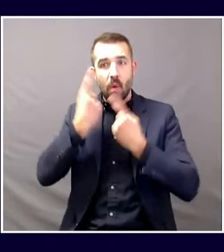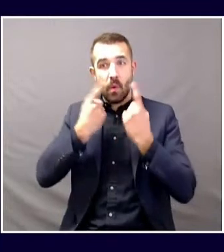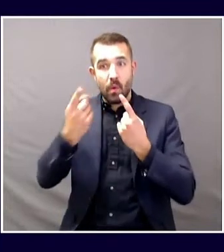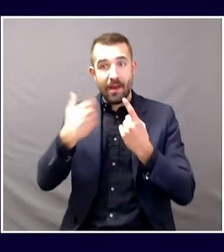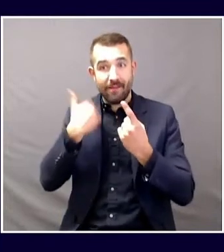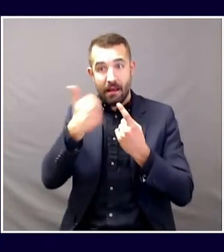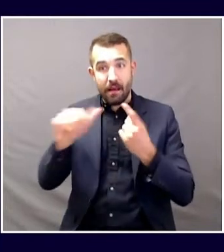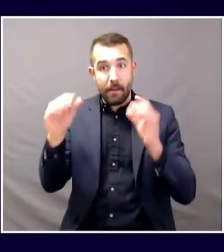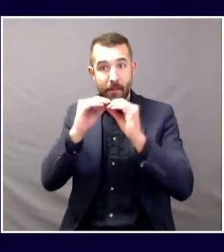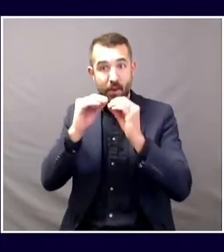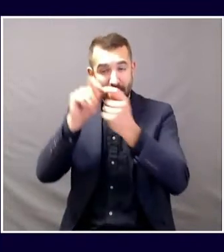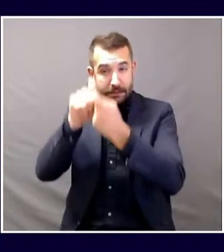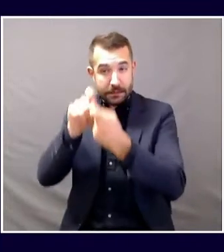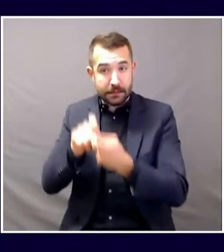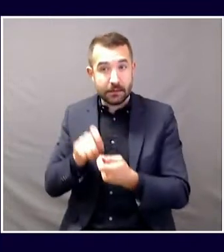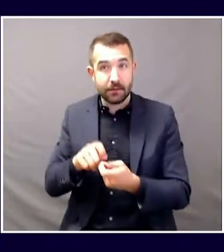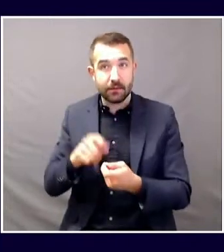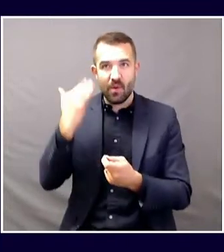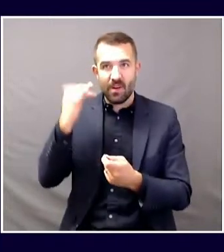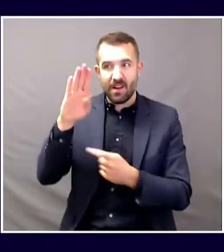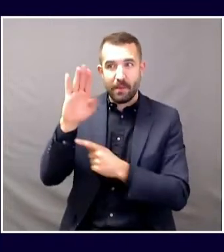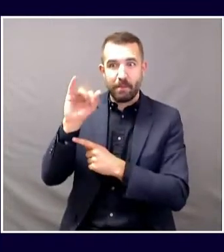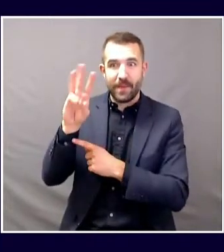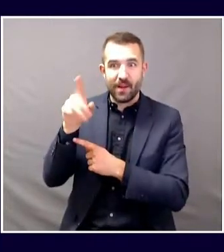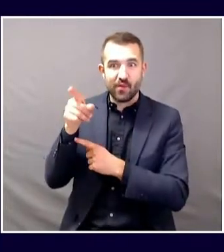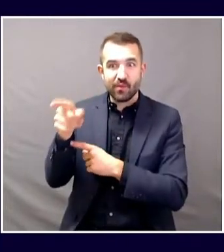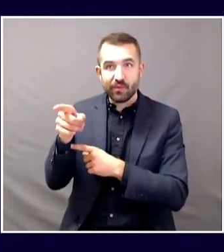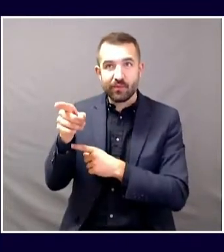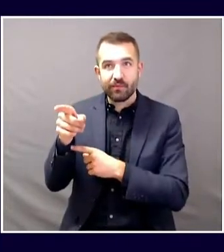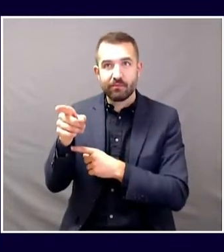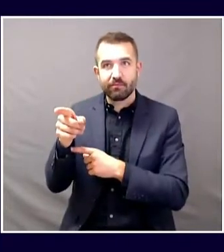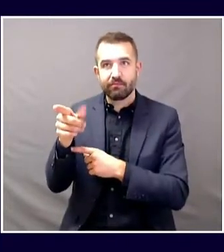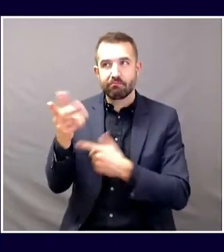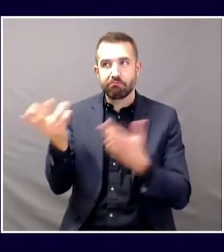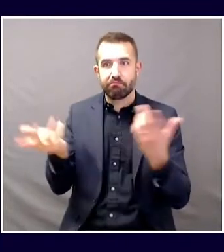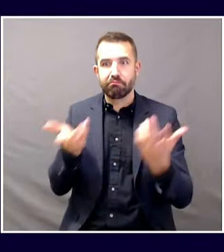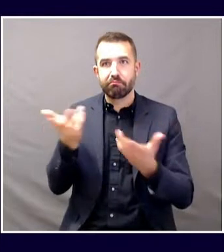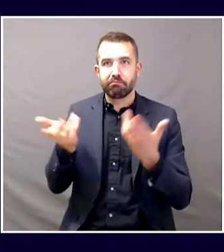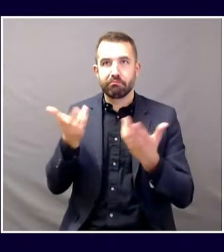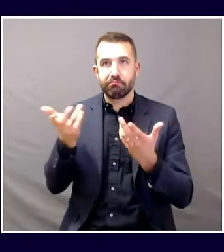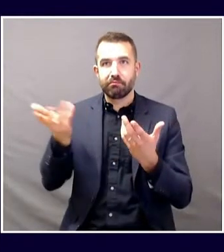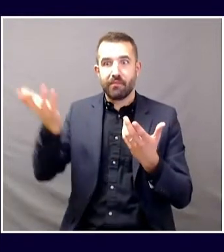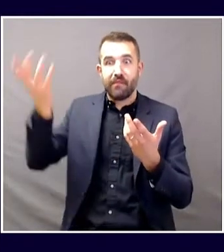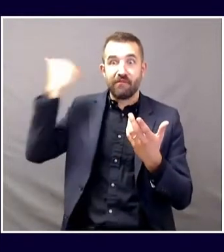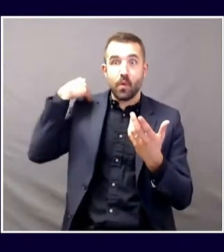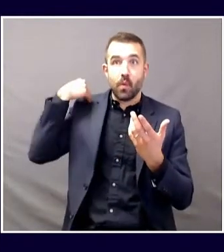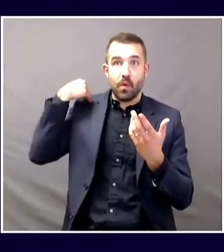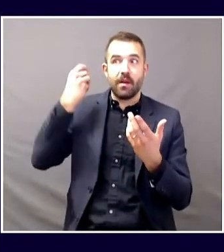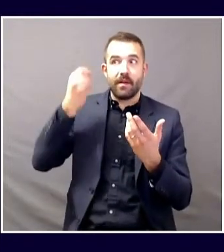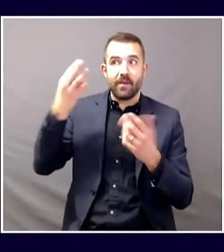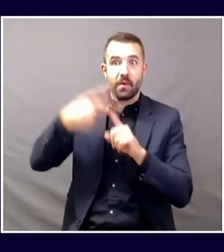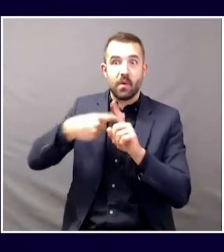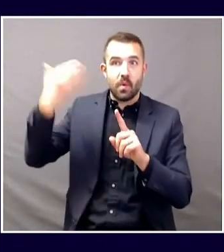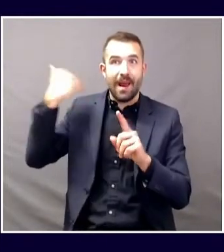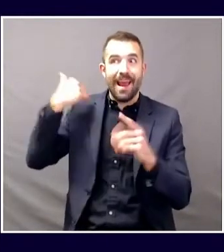that BIW has had outbreaks earlier in the pandemic as